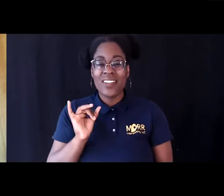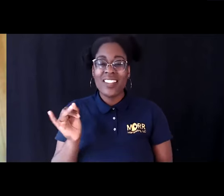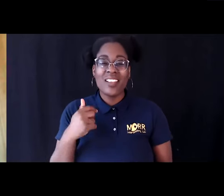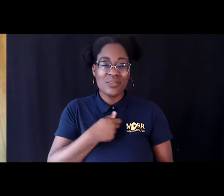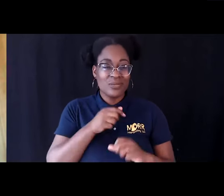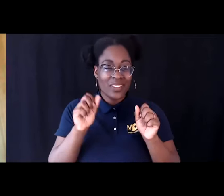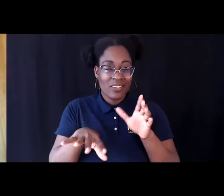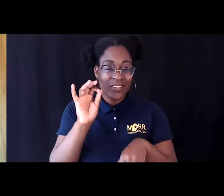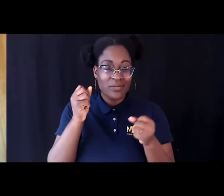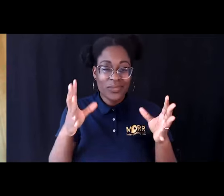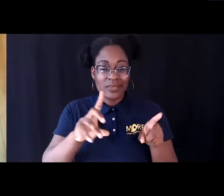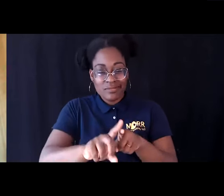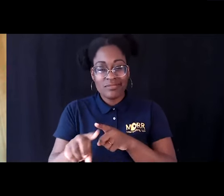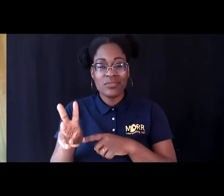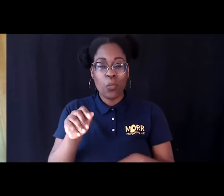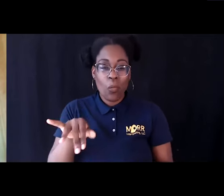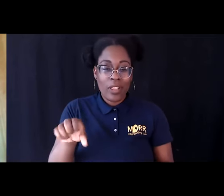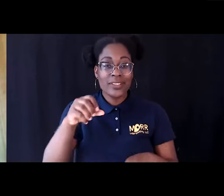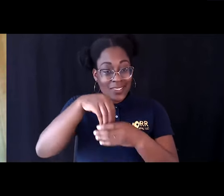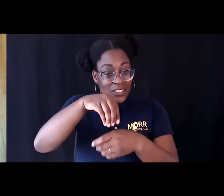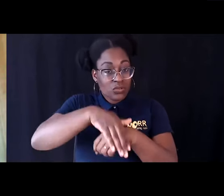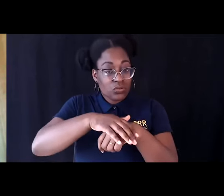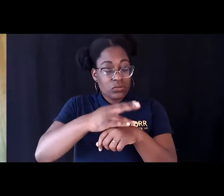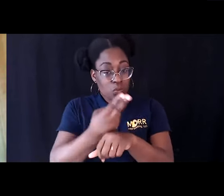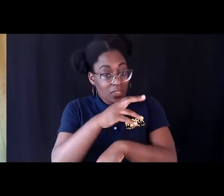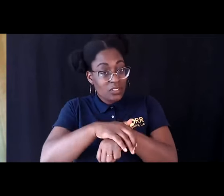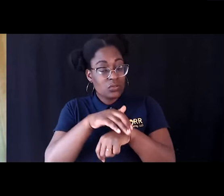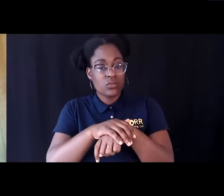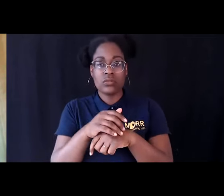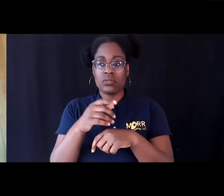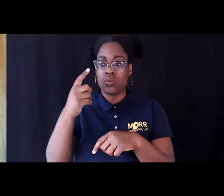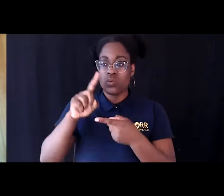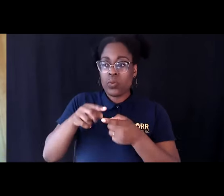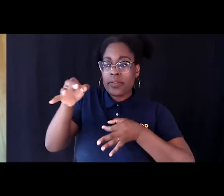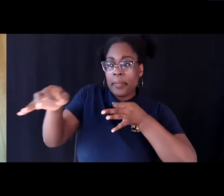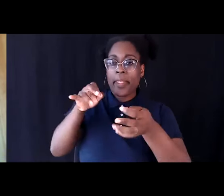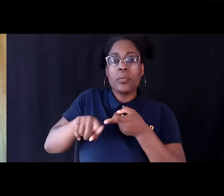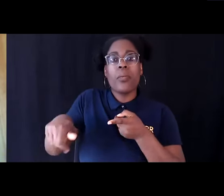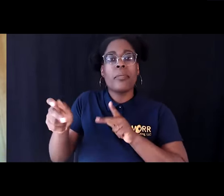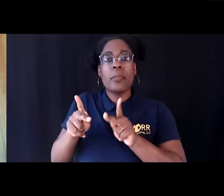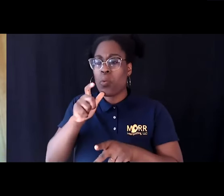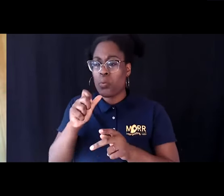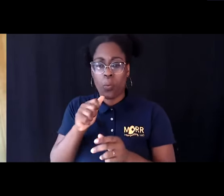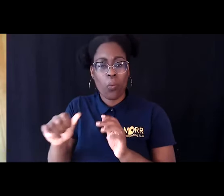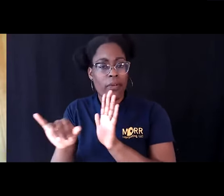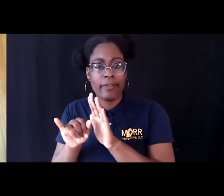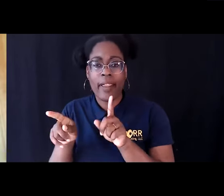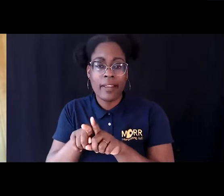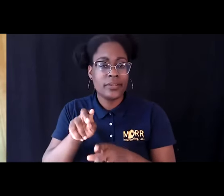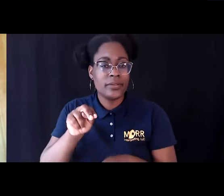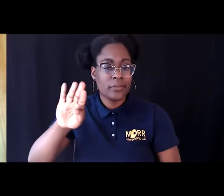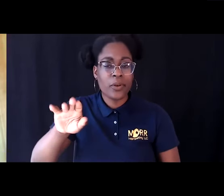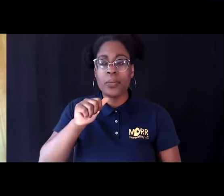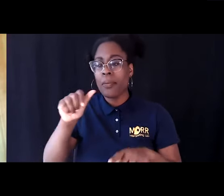in English when they're explaining things to people who are not part of those groups, that's what I should say. And so I'm sure if we were able to speak with them in